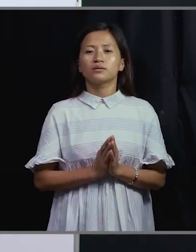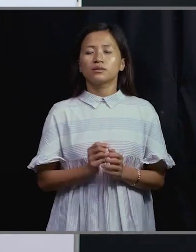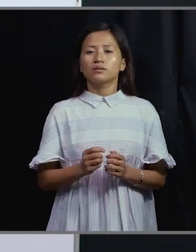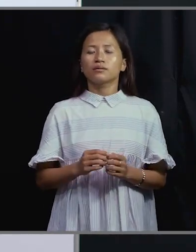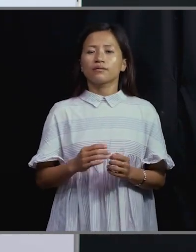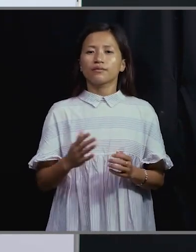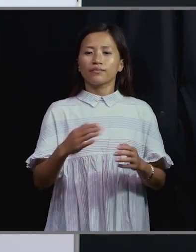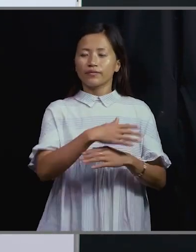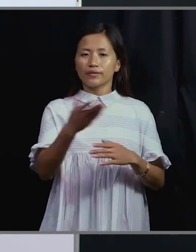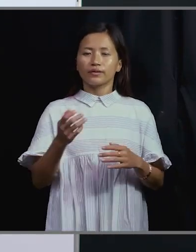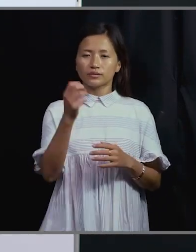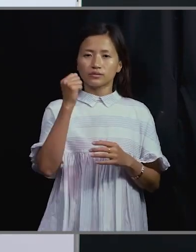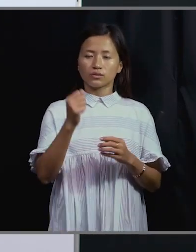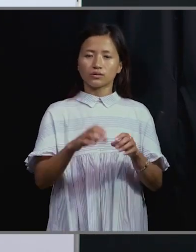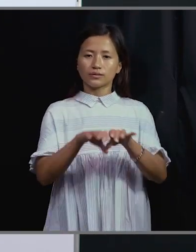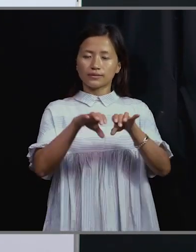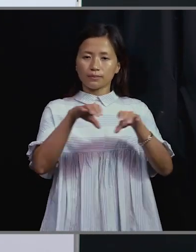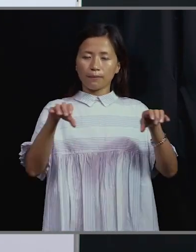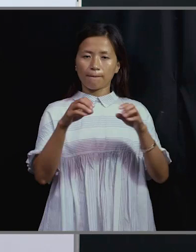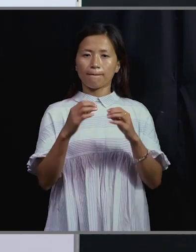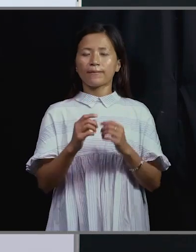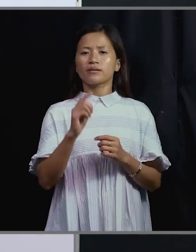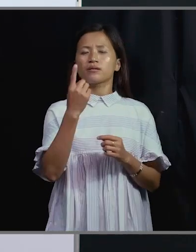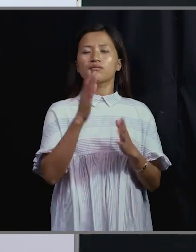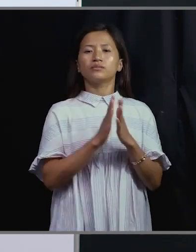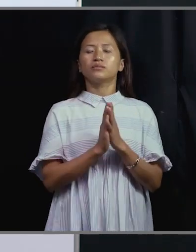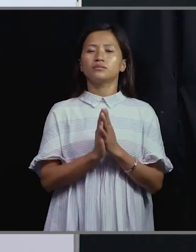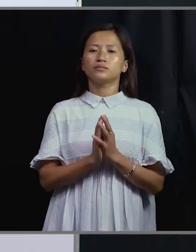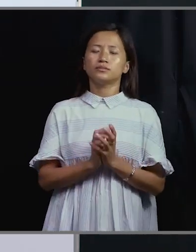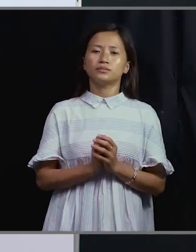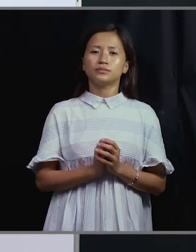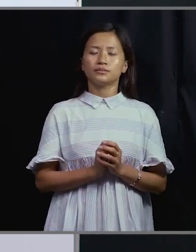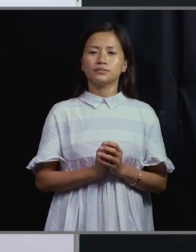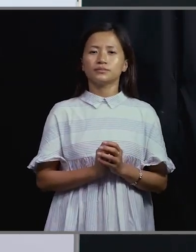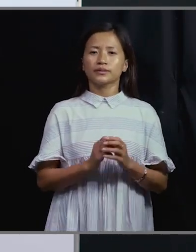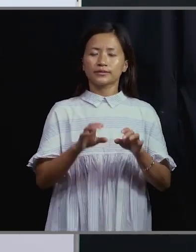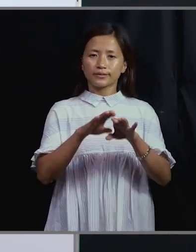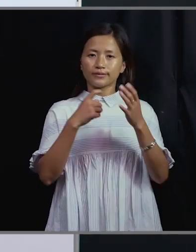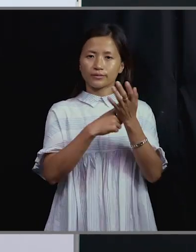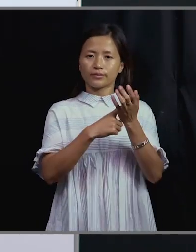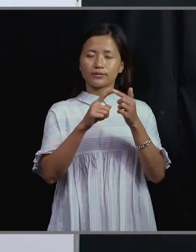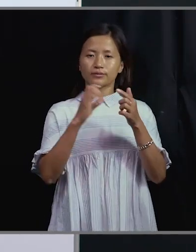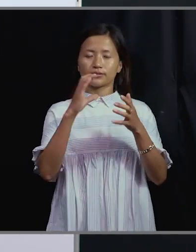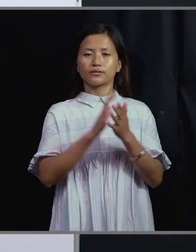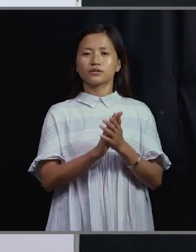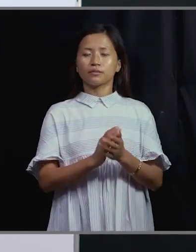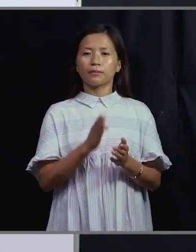are stronger than single bonds. Therefore they are more difficult to break and the reaction becomes